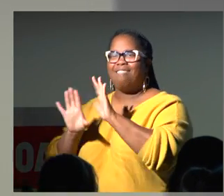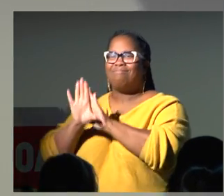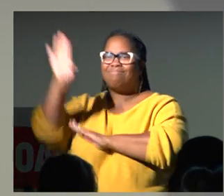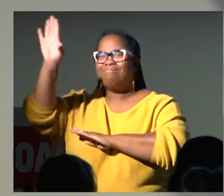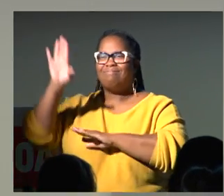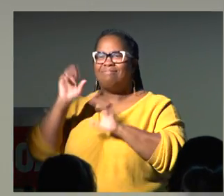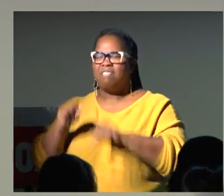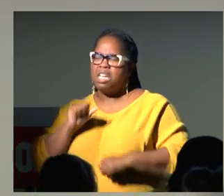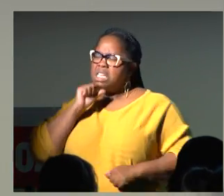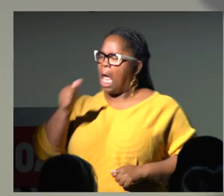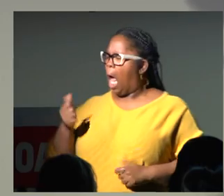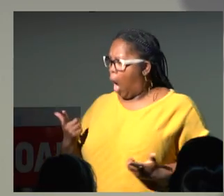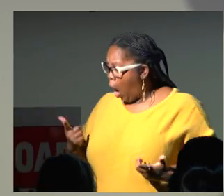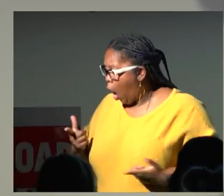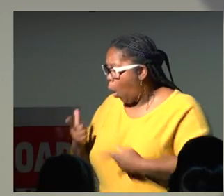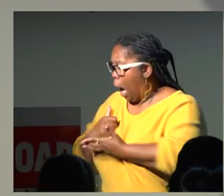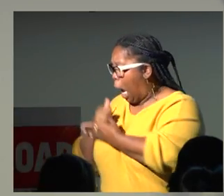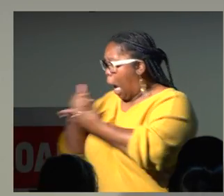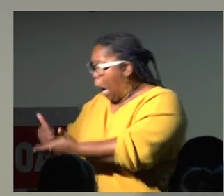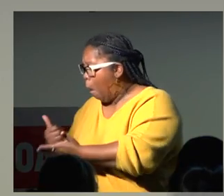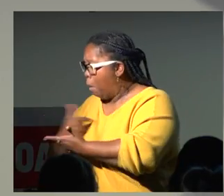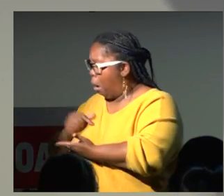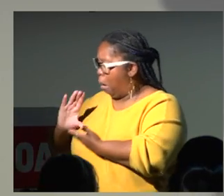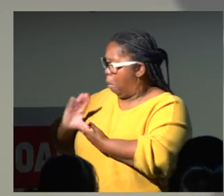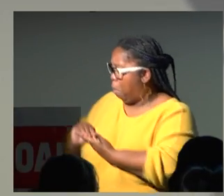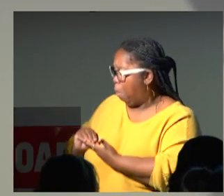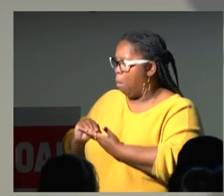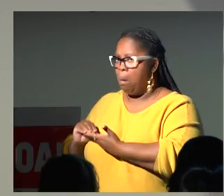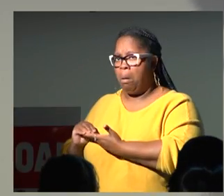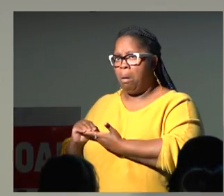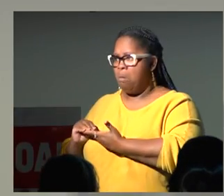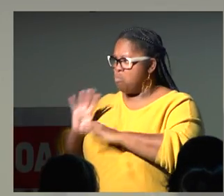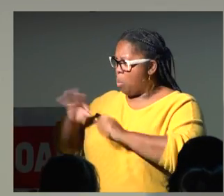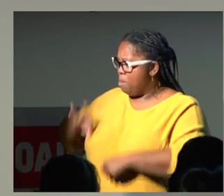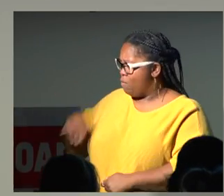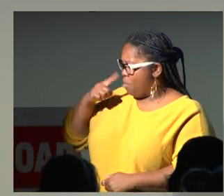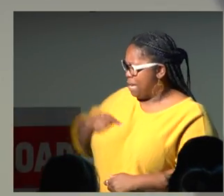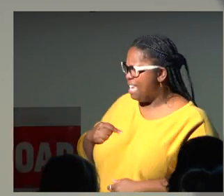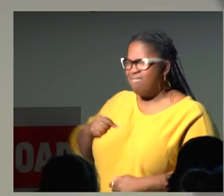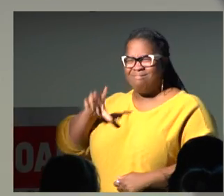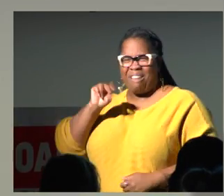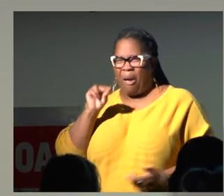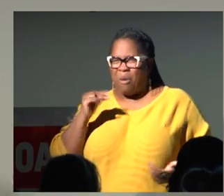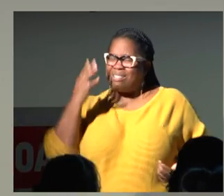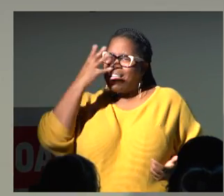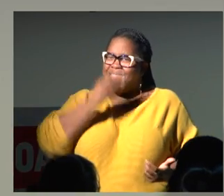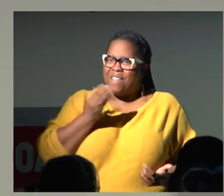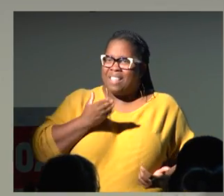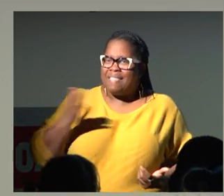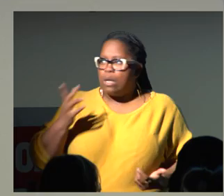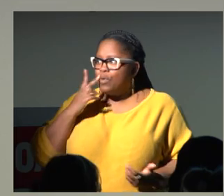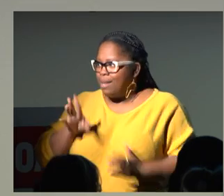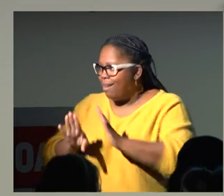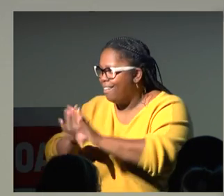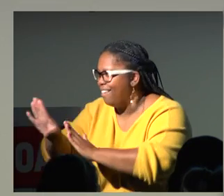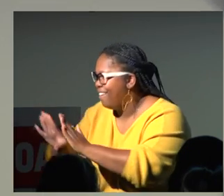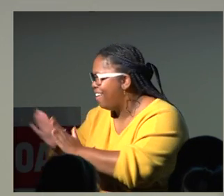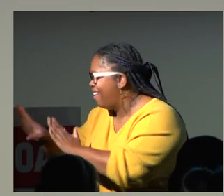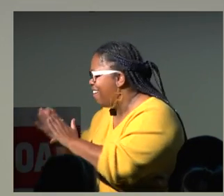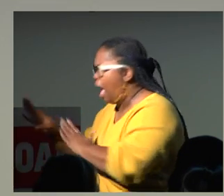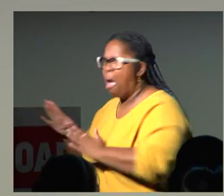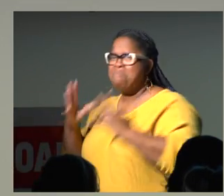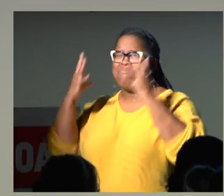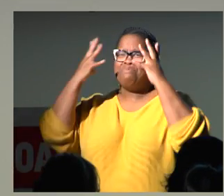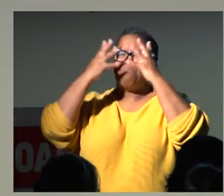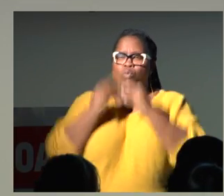Everyone can eat. It's not going to take nothing out of my pocket. Yep. It's not hurting me. It's a lovely thing to see other people succeed. Yep. That's a beautiful